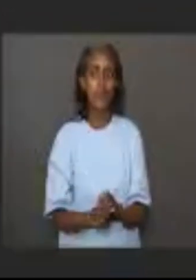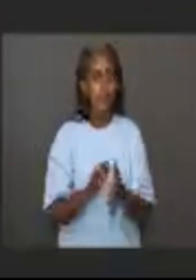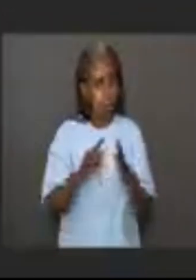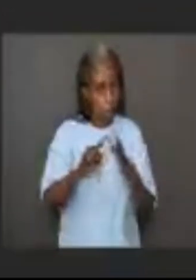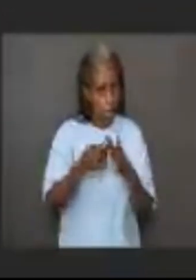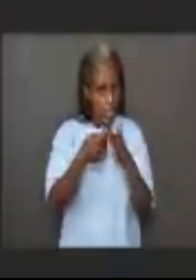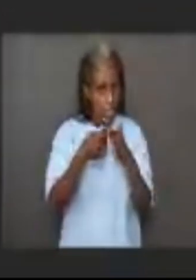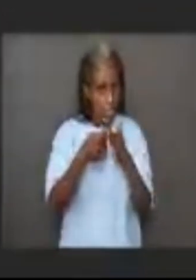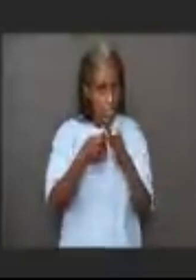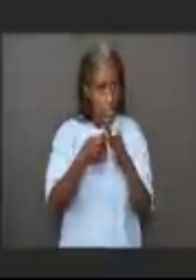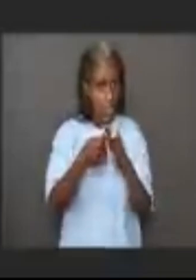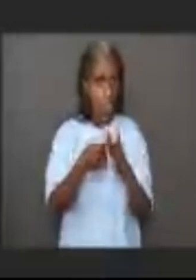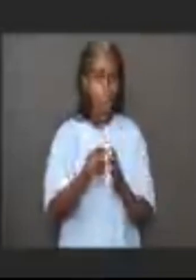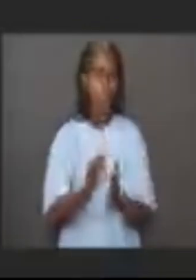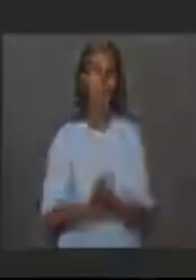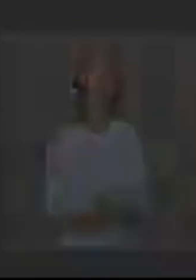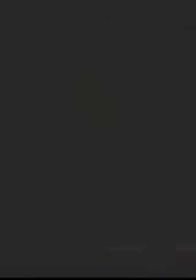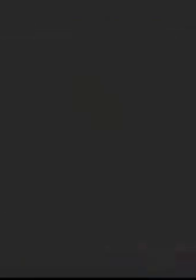Begin.